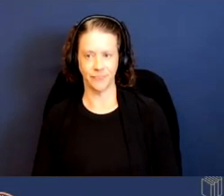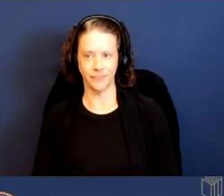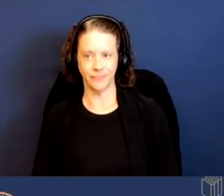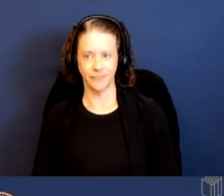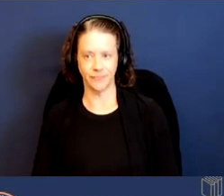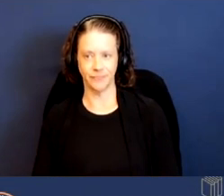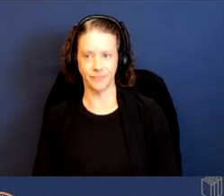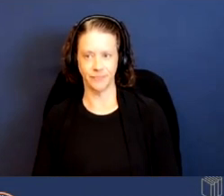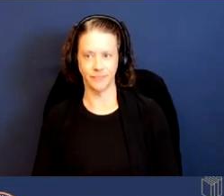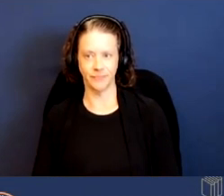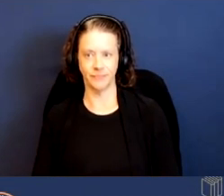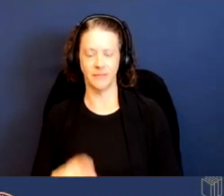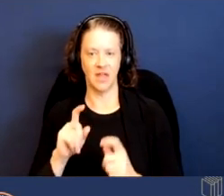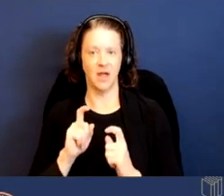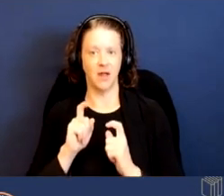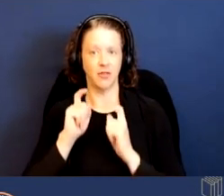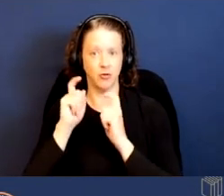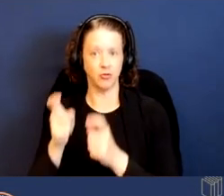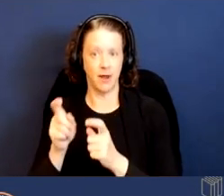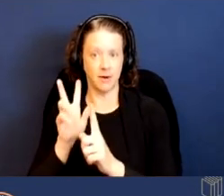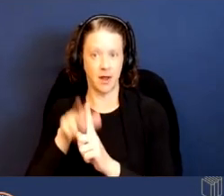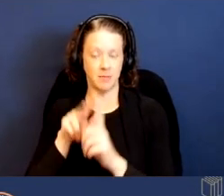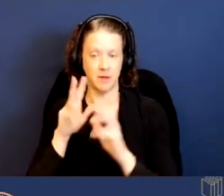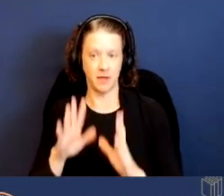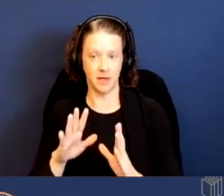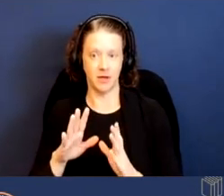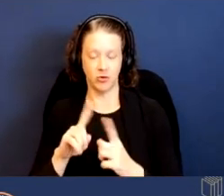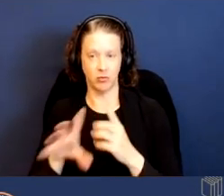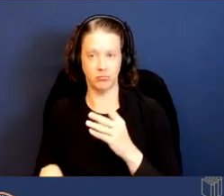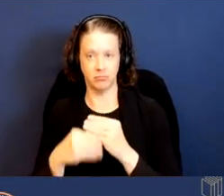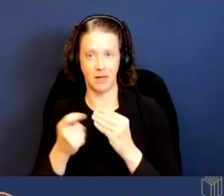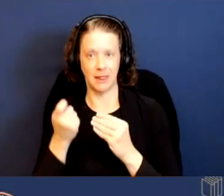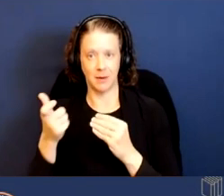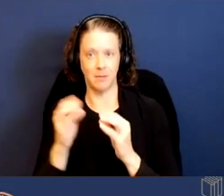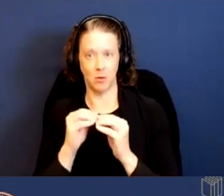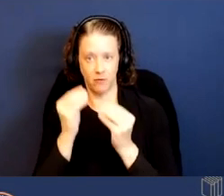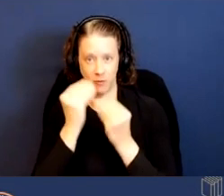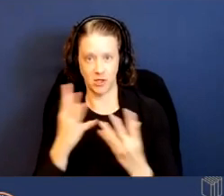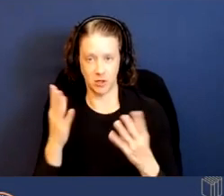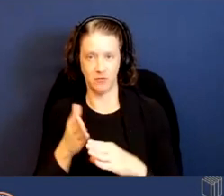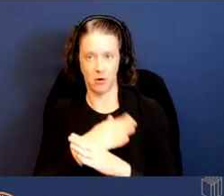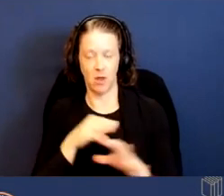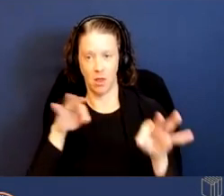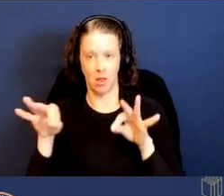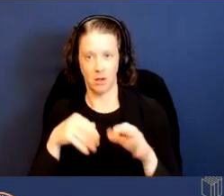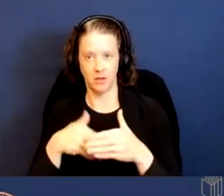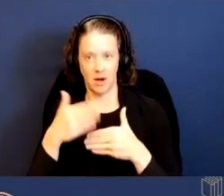grant applicant, just to, I think, throw a little bit more information in there prior to, before I jump into the next slide.